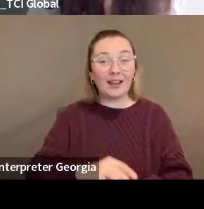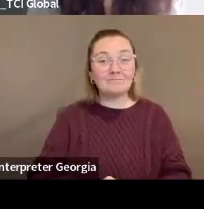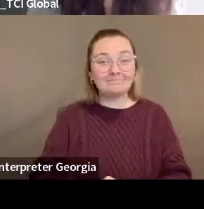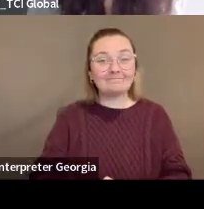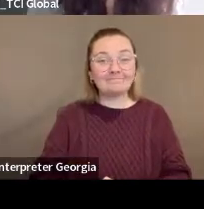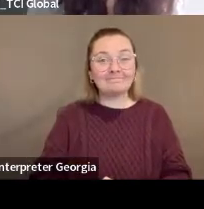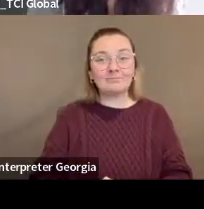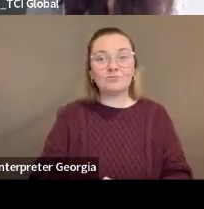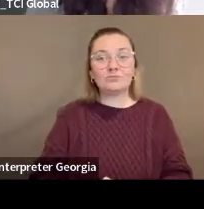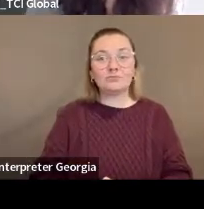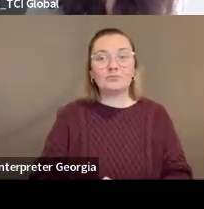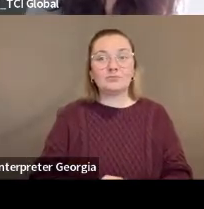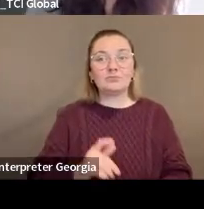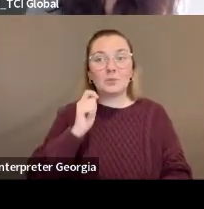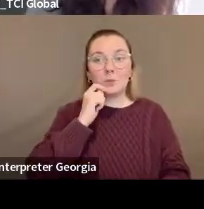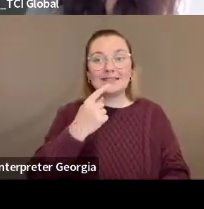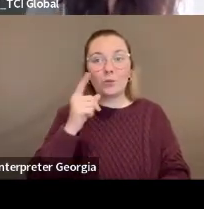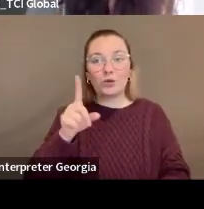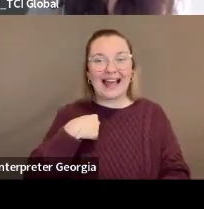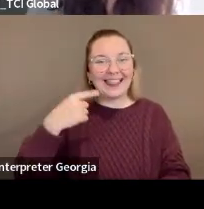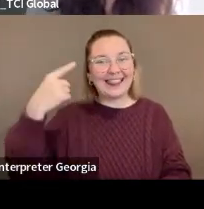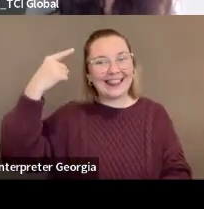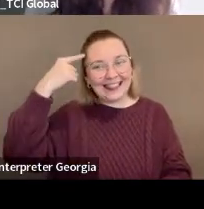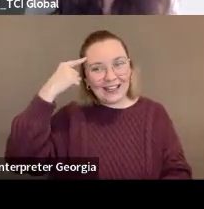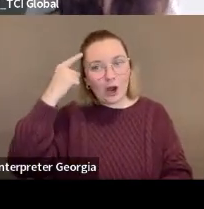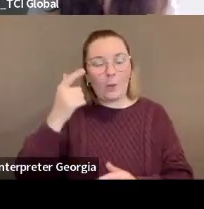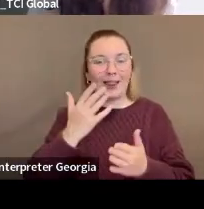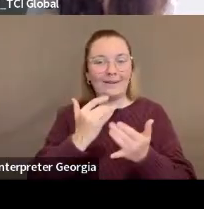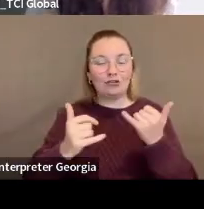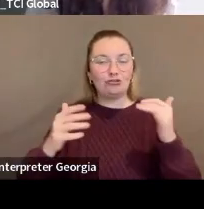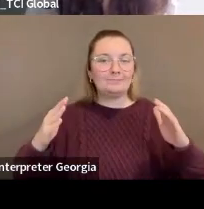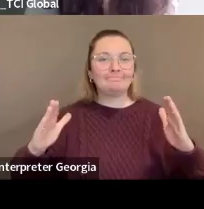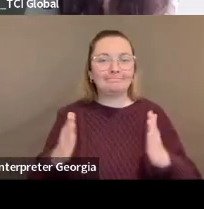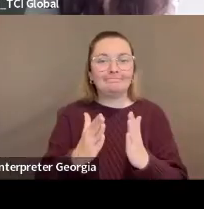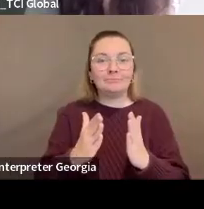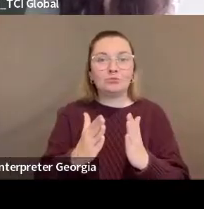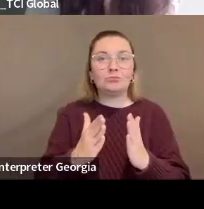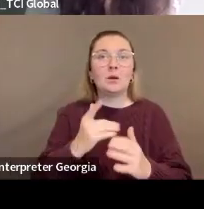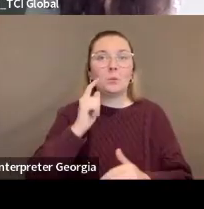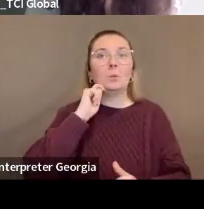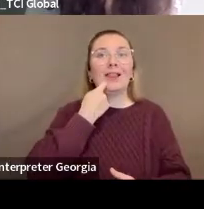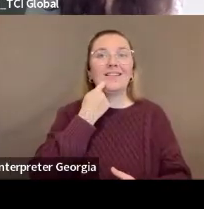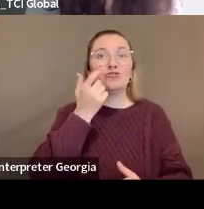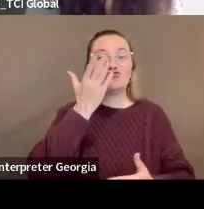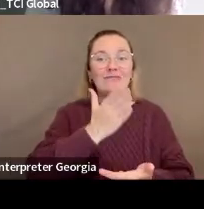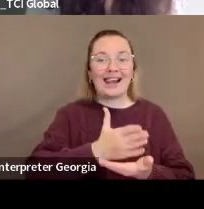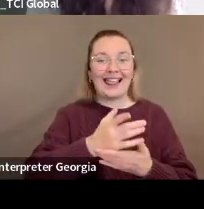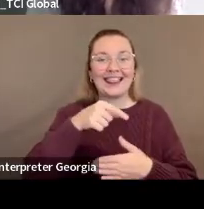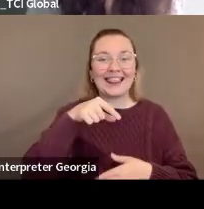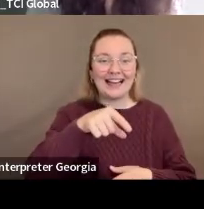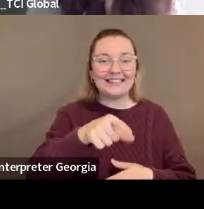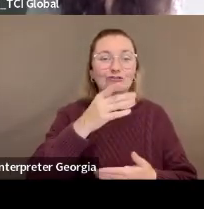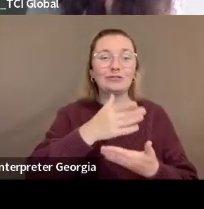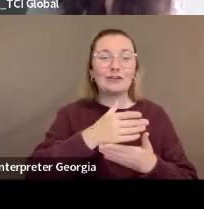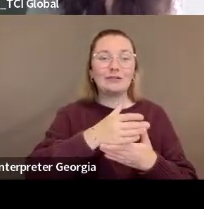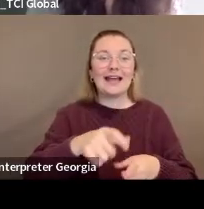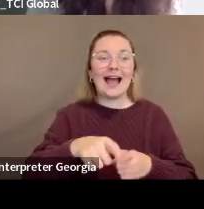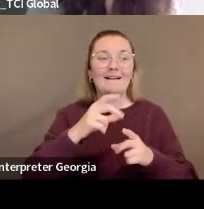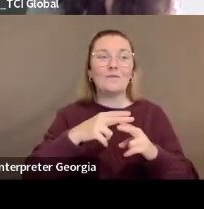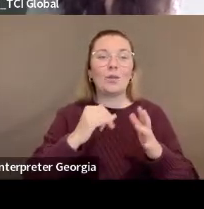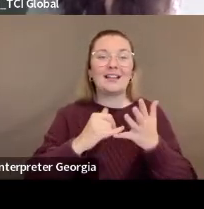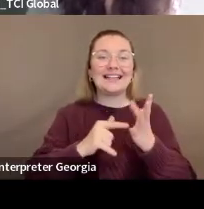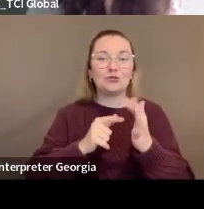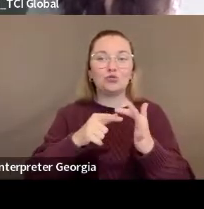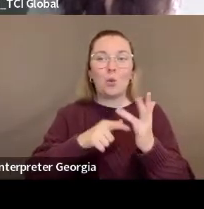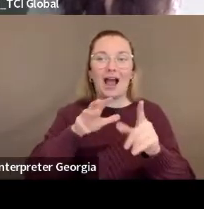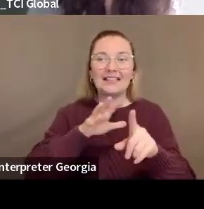and I'm going to tell you what I think about it. I'm going to keep it short. It's really, really hard for states to